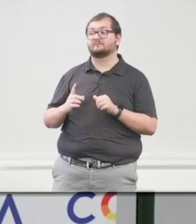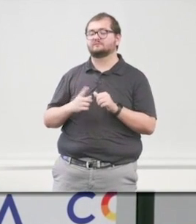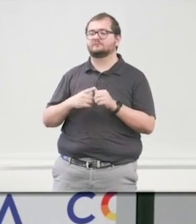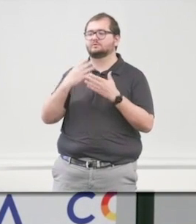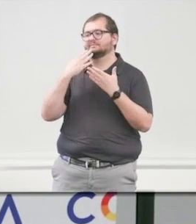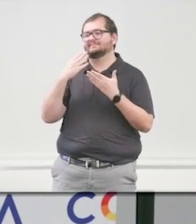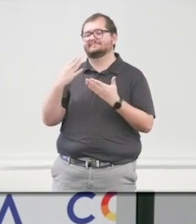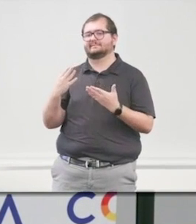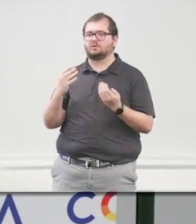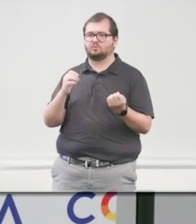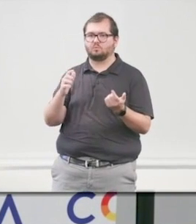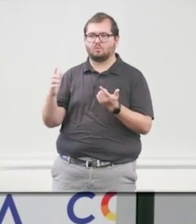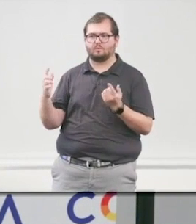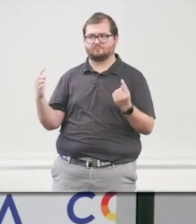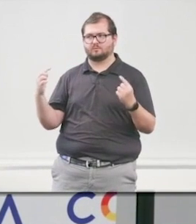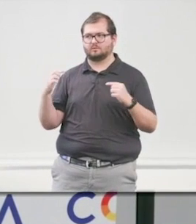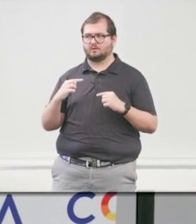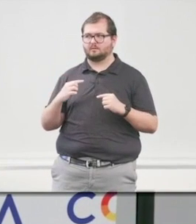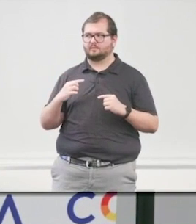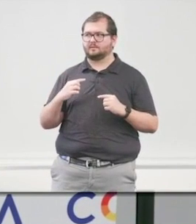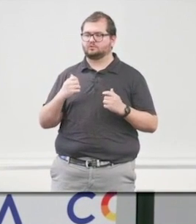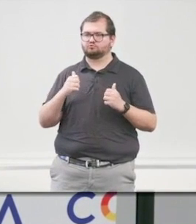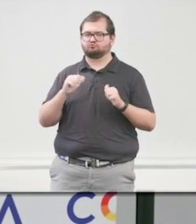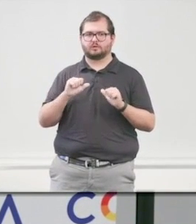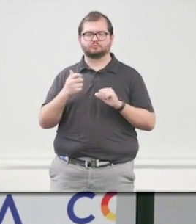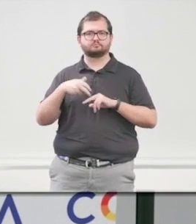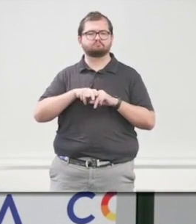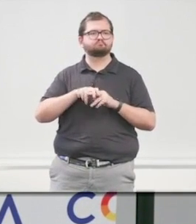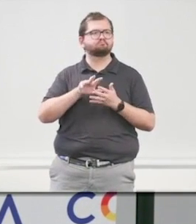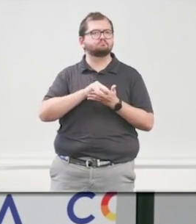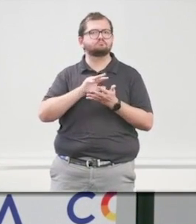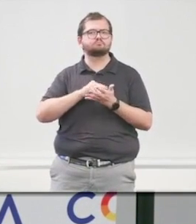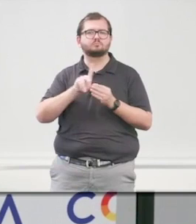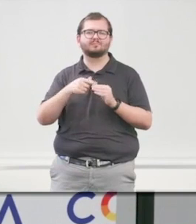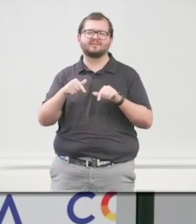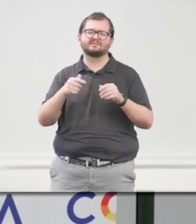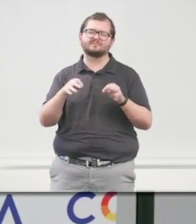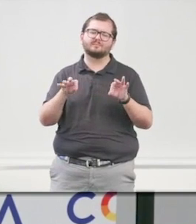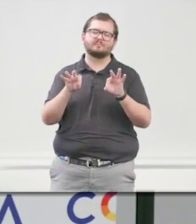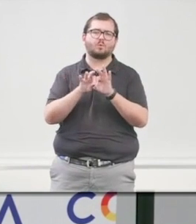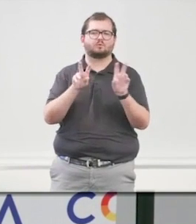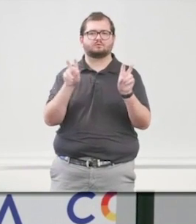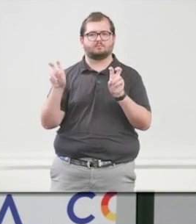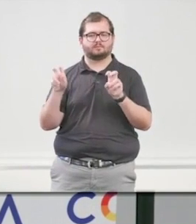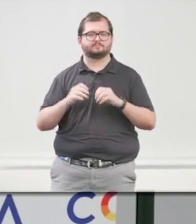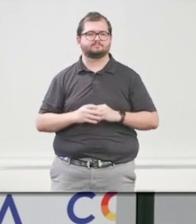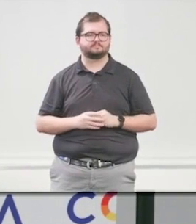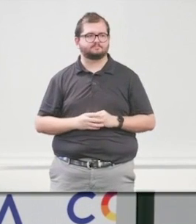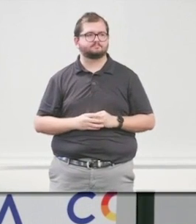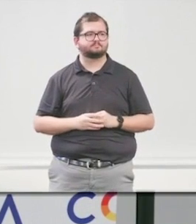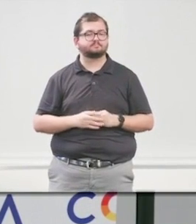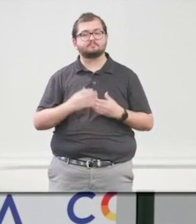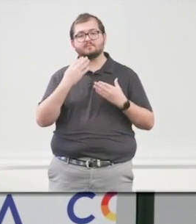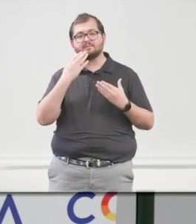here today and really centering themselves on such a really, really critical topic as well. And want to thank the